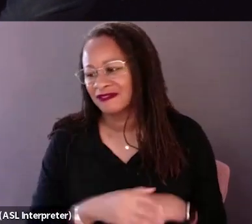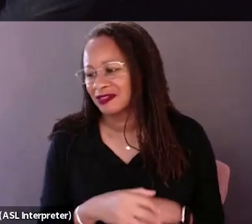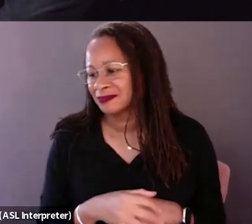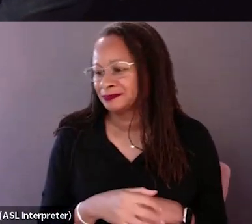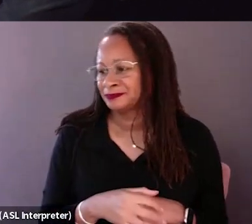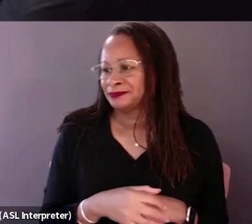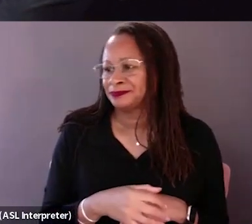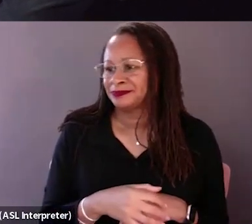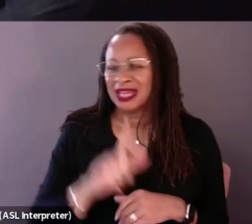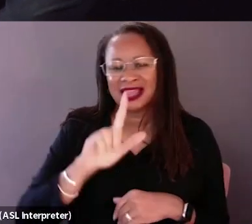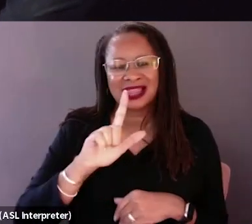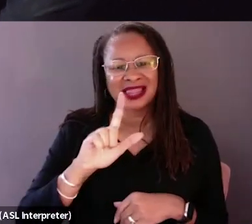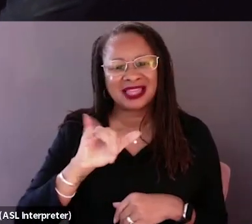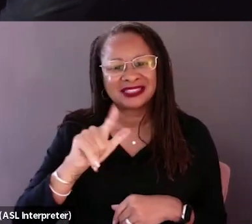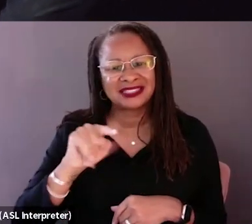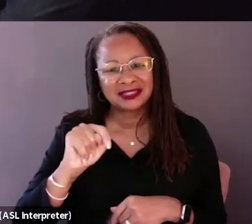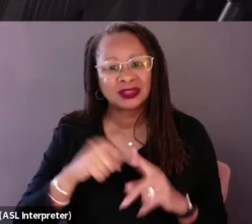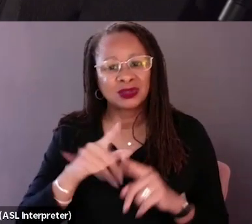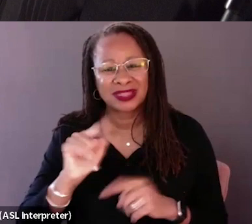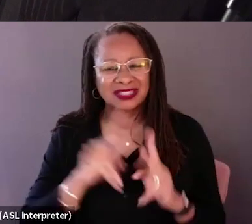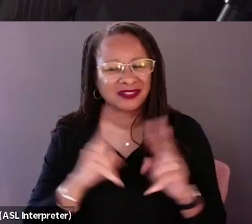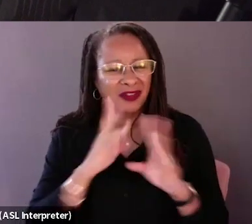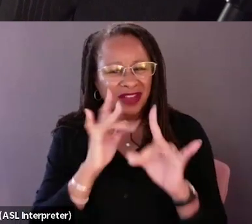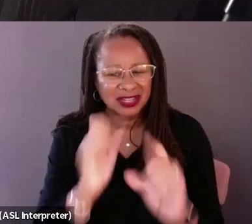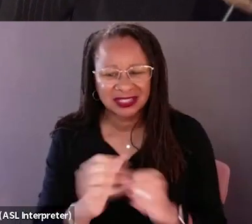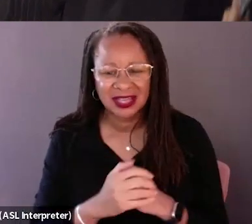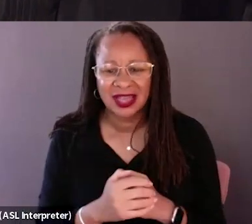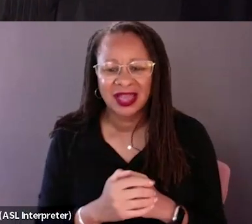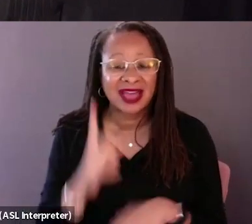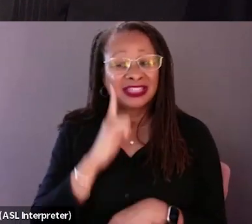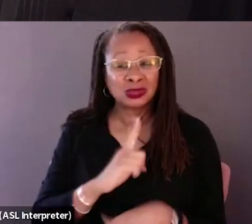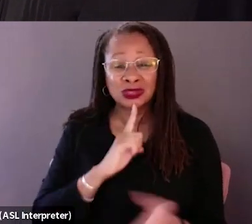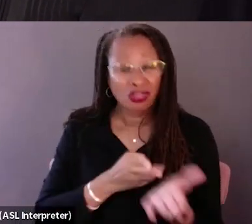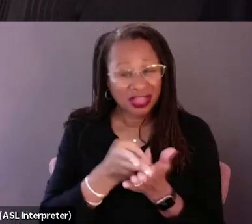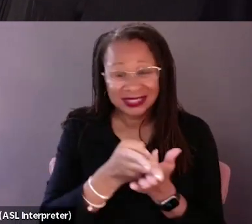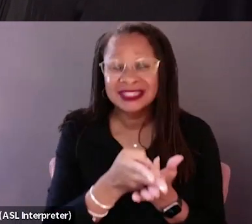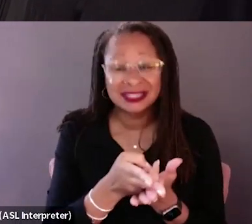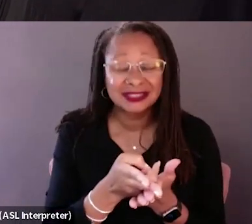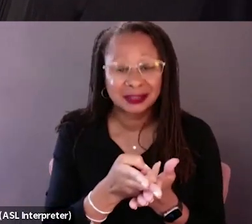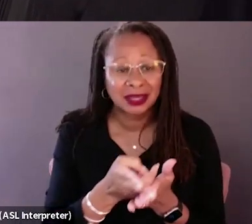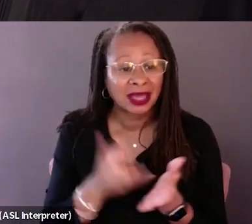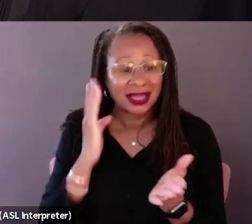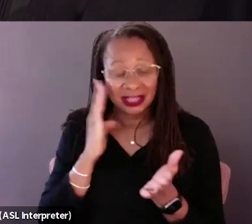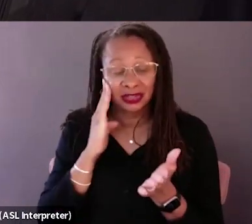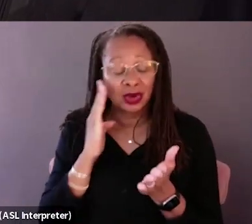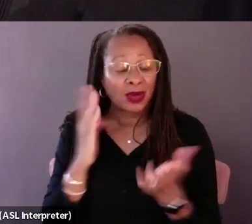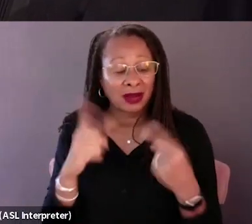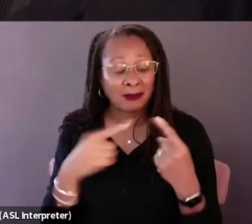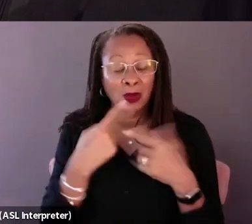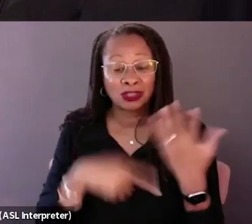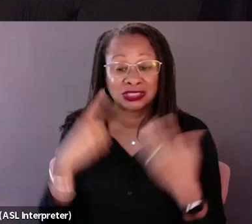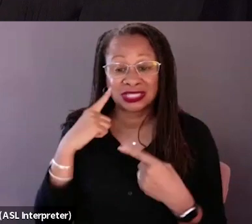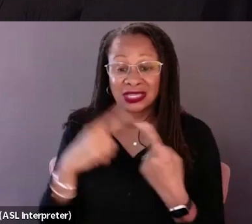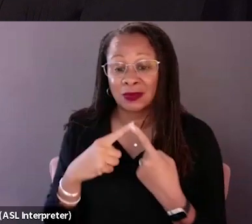there's a lilt to it that's really fascinating. I mean, I think she's authentic. I think you can tell a lot about what she's thinking. I love when she's